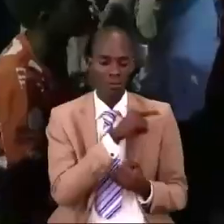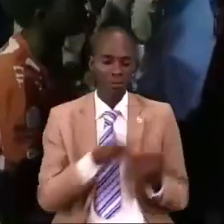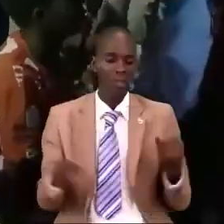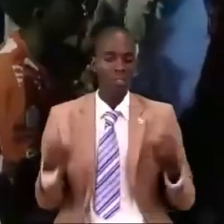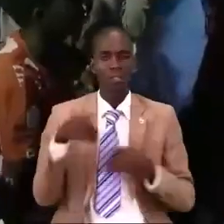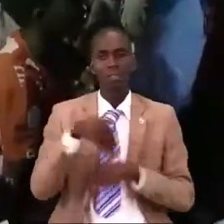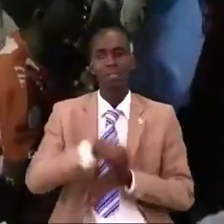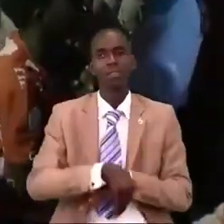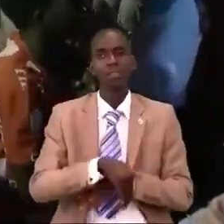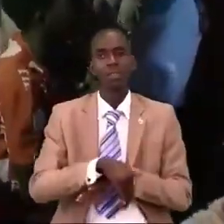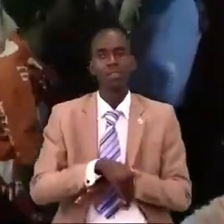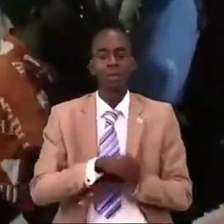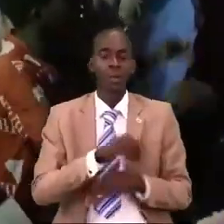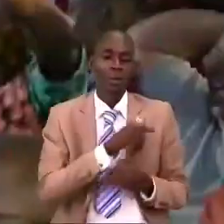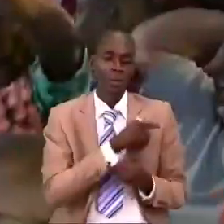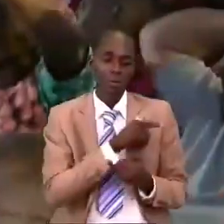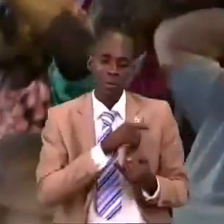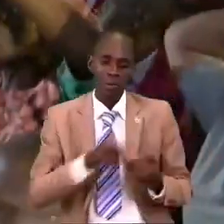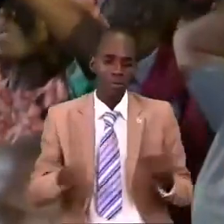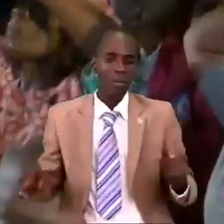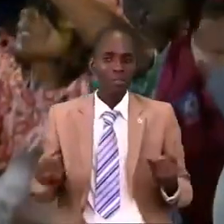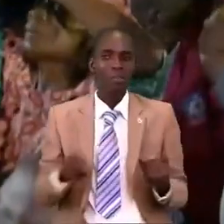Final for that infirmity.